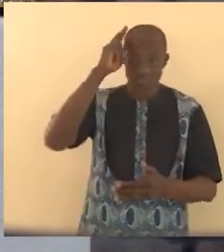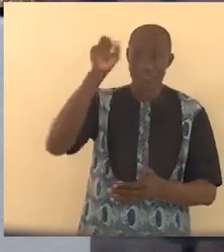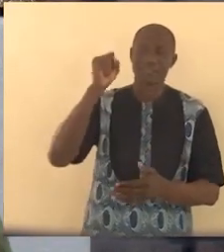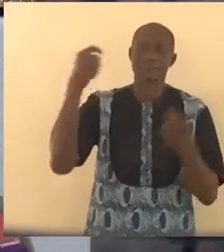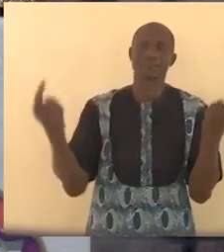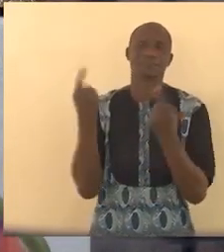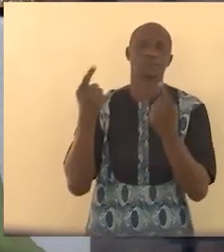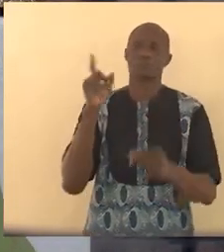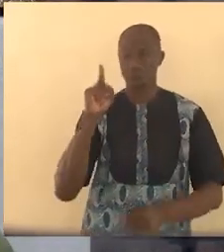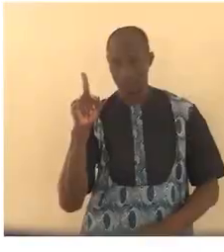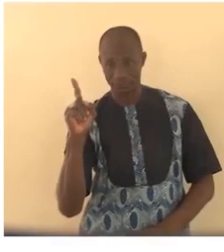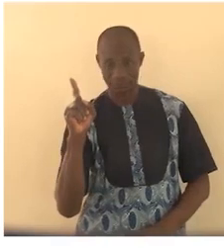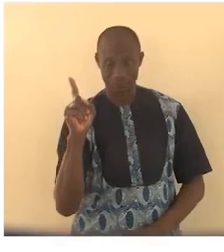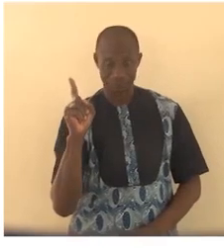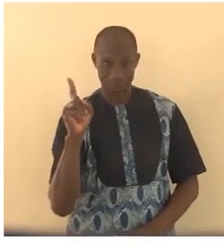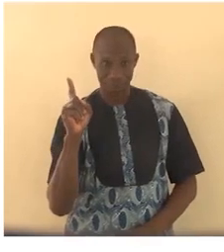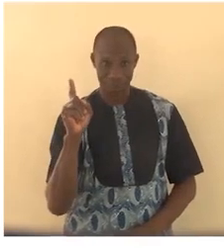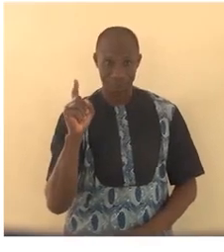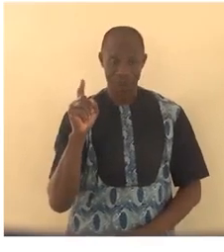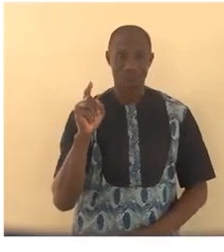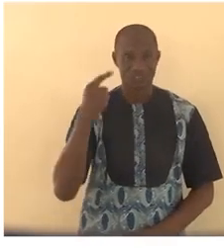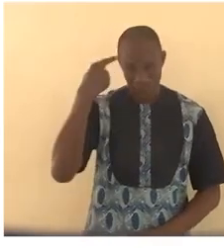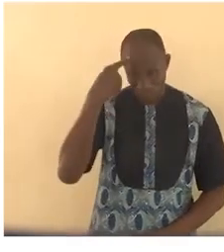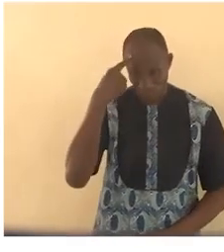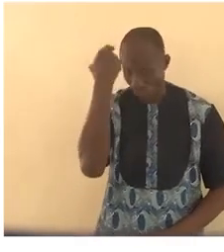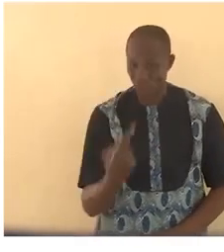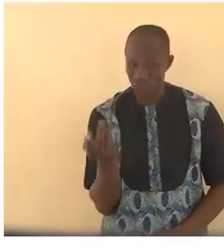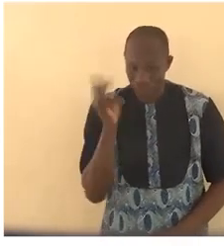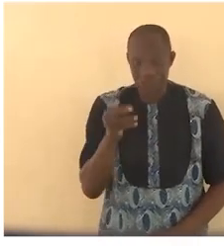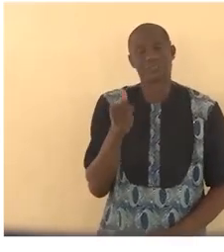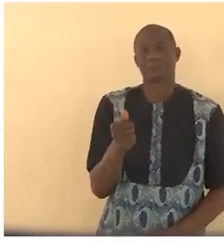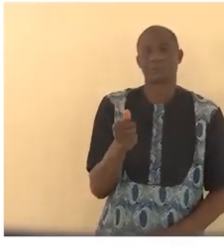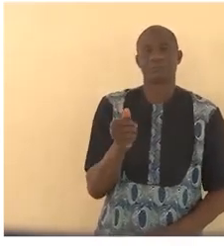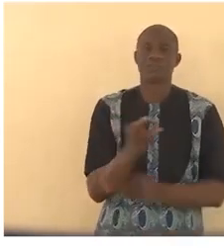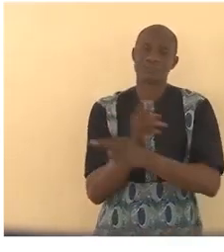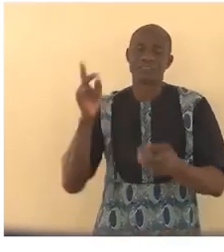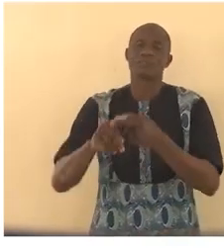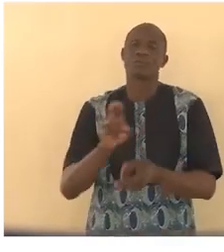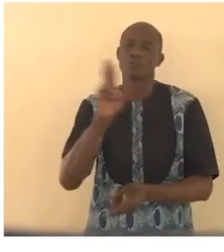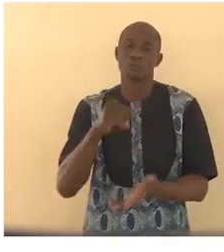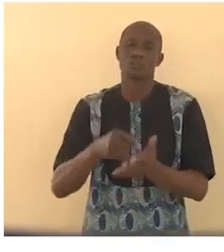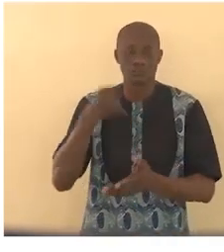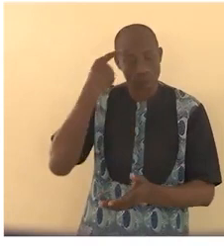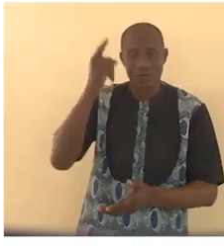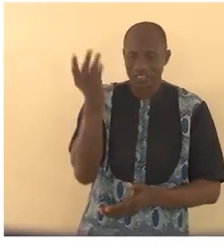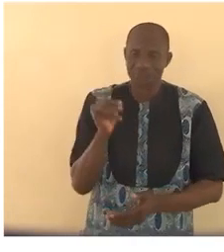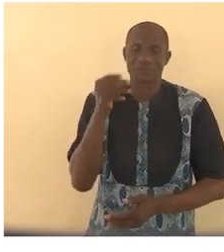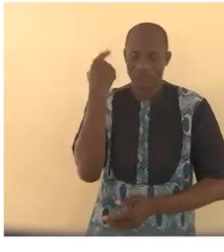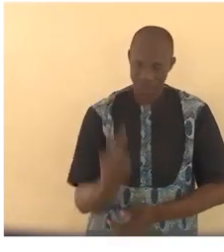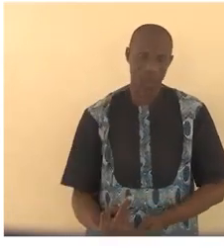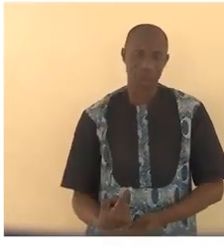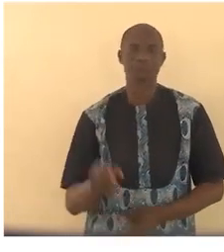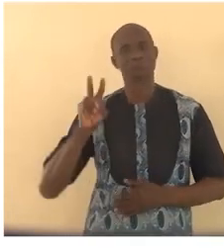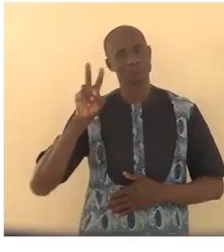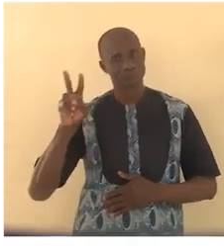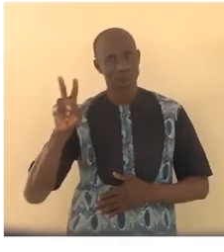sin? One, can you read? He thought only of himself, ready to use his wealth exclusively for